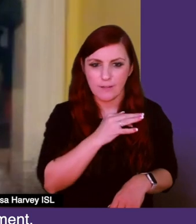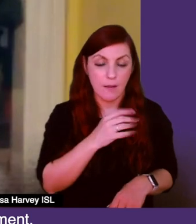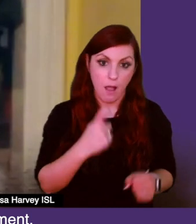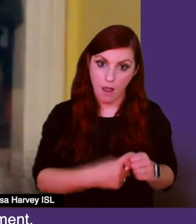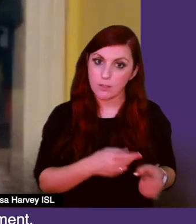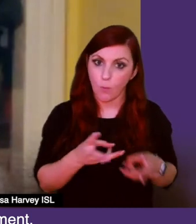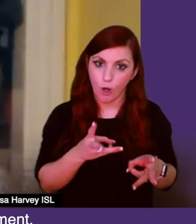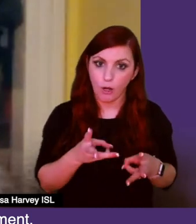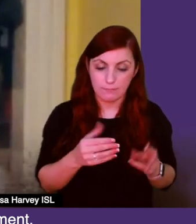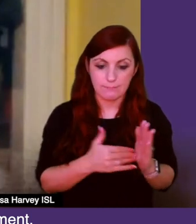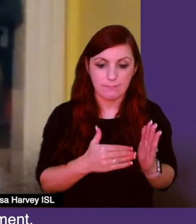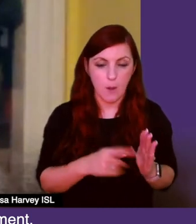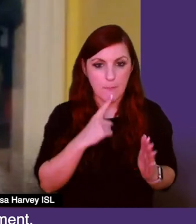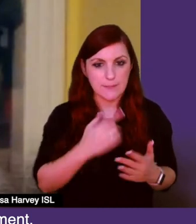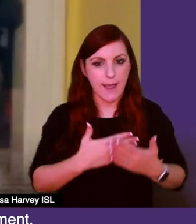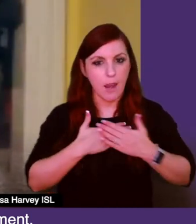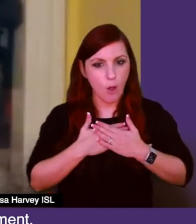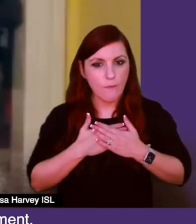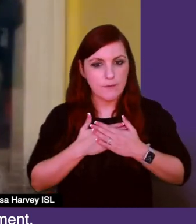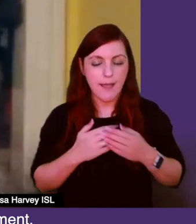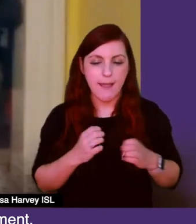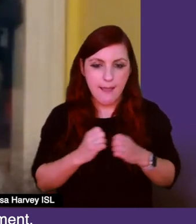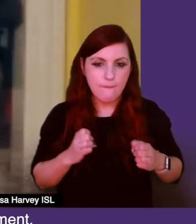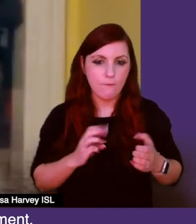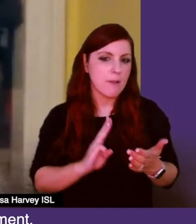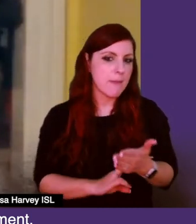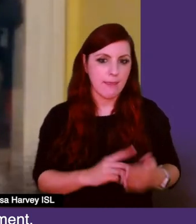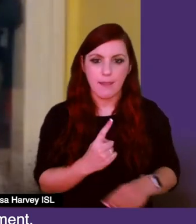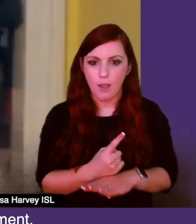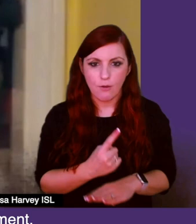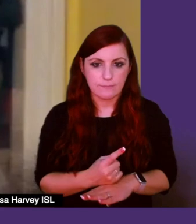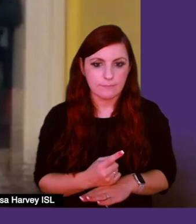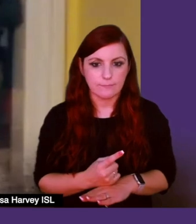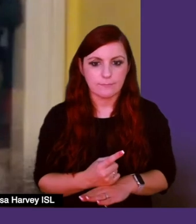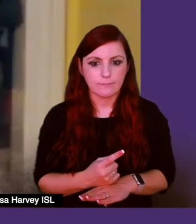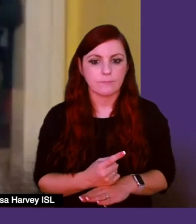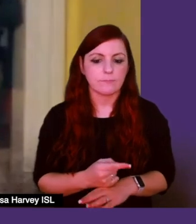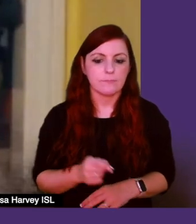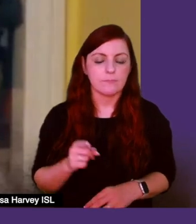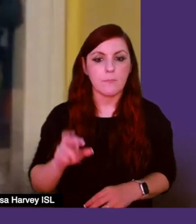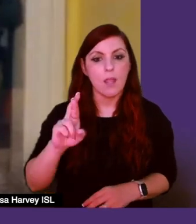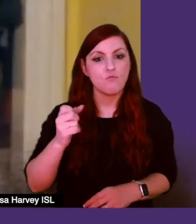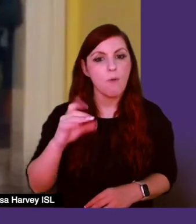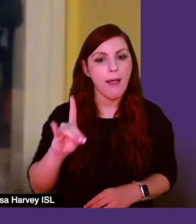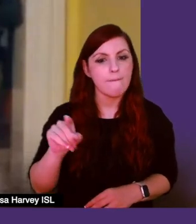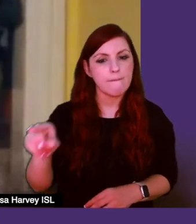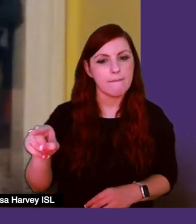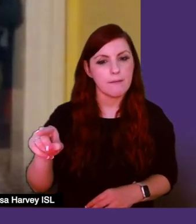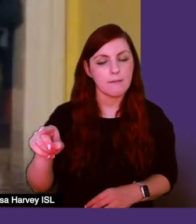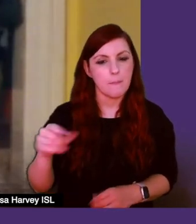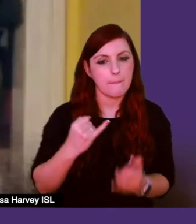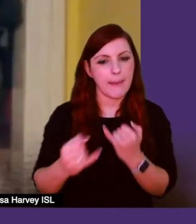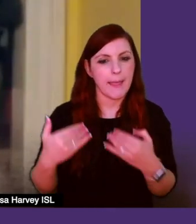hard work, but I loved every moment. Ruff was played